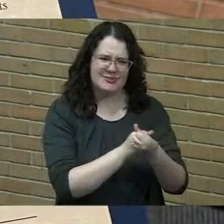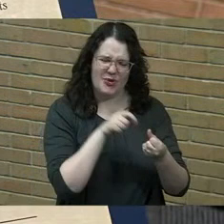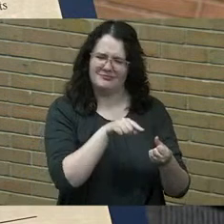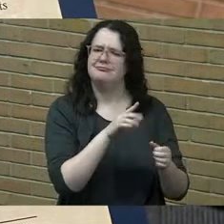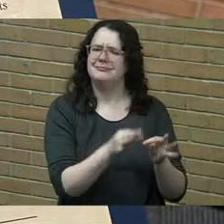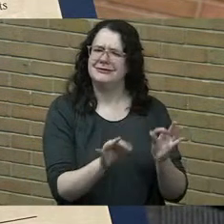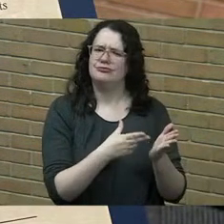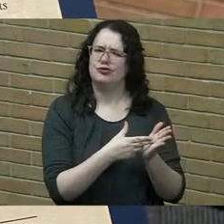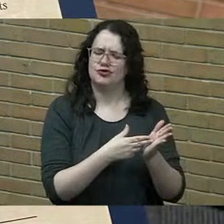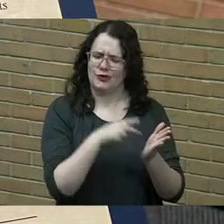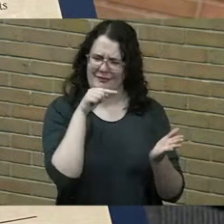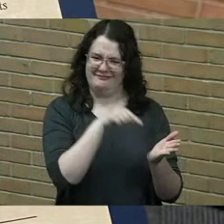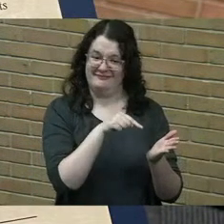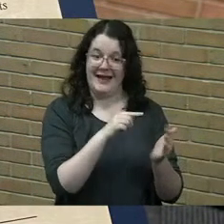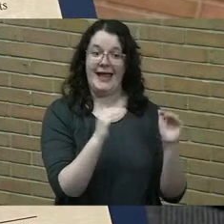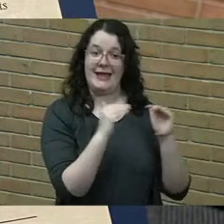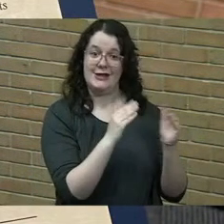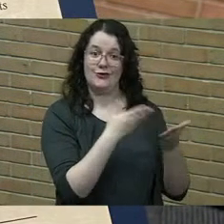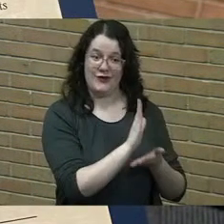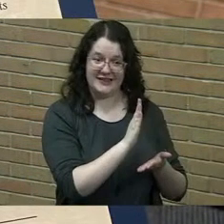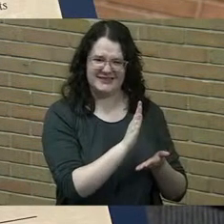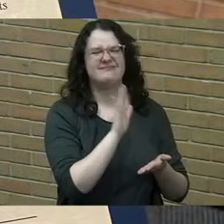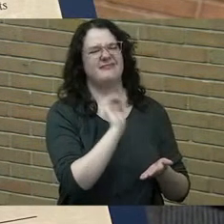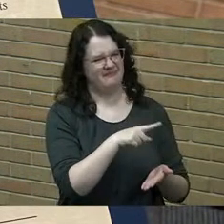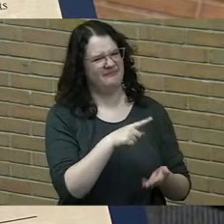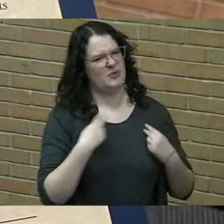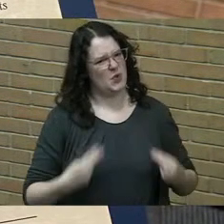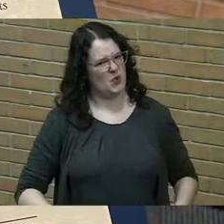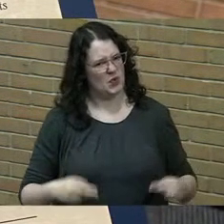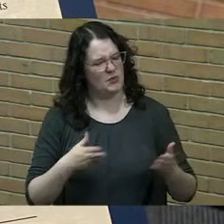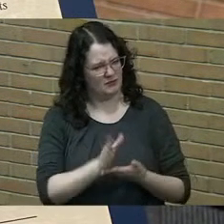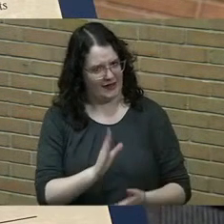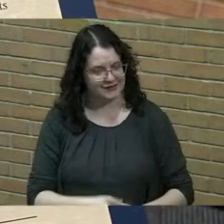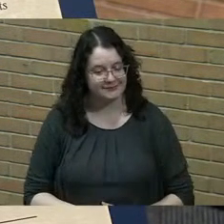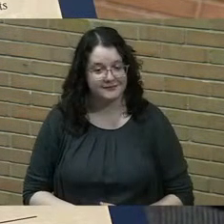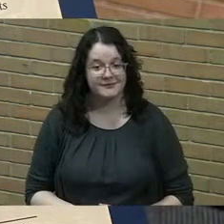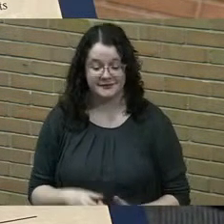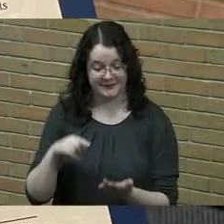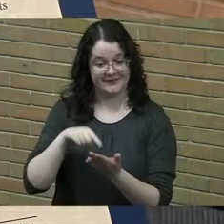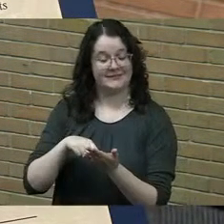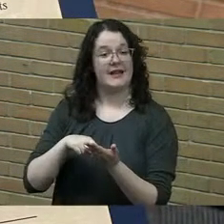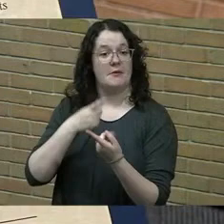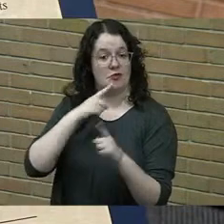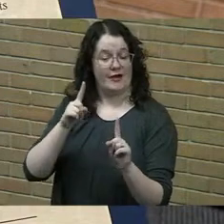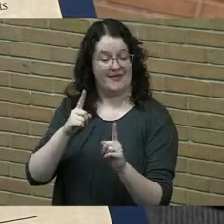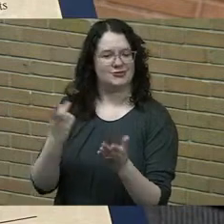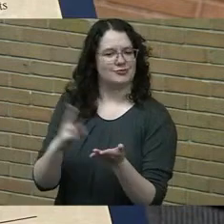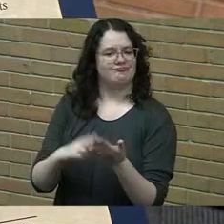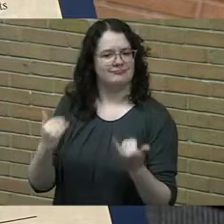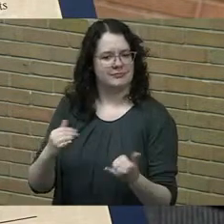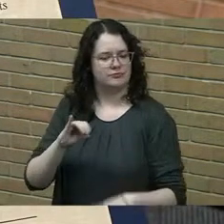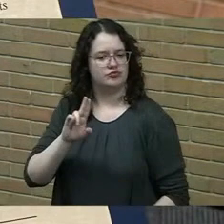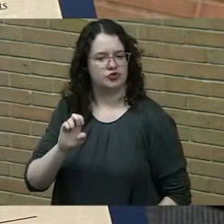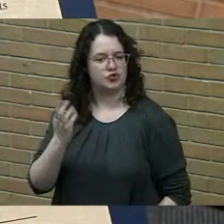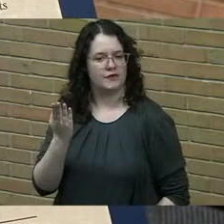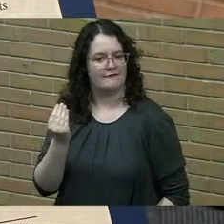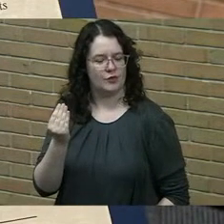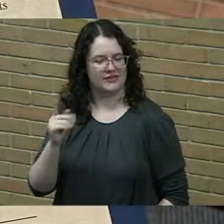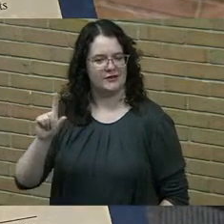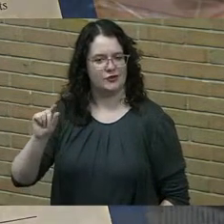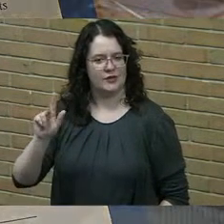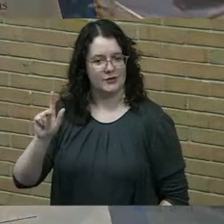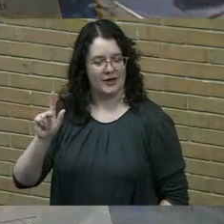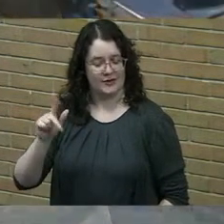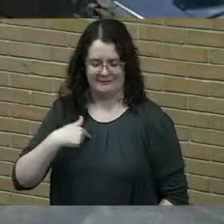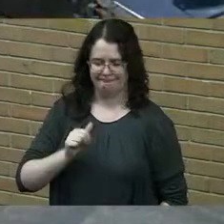rights are human rights. And this proclamation is signed the 14th day of June, 2023, by